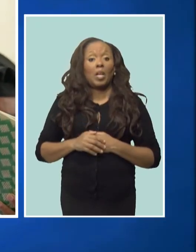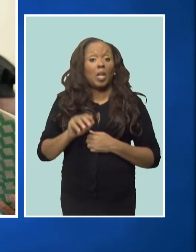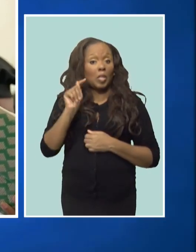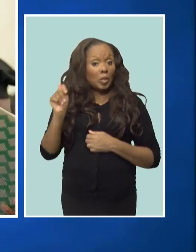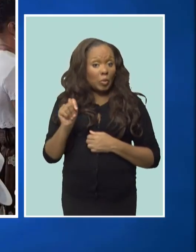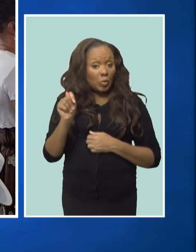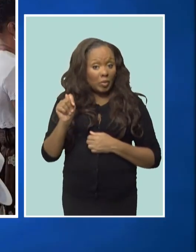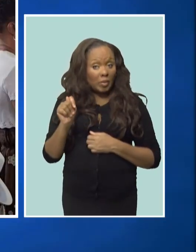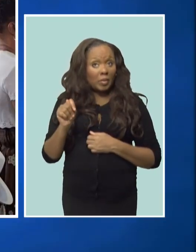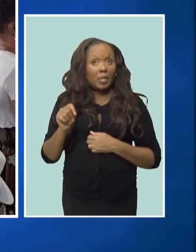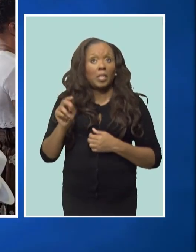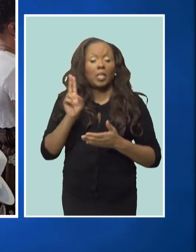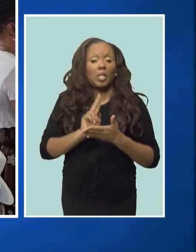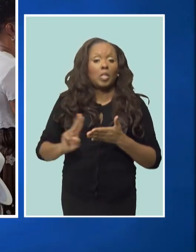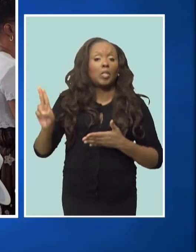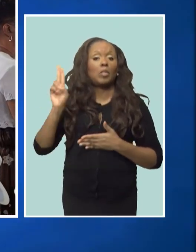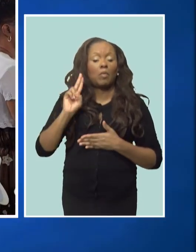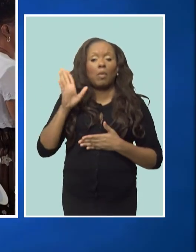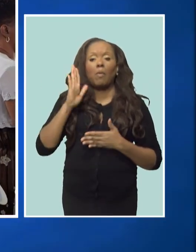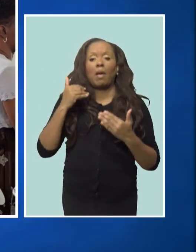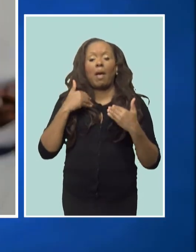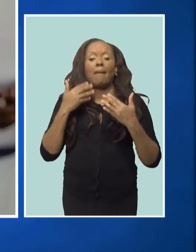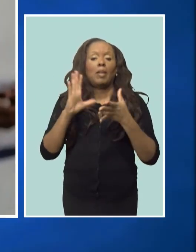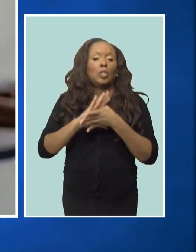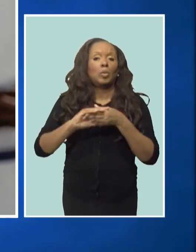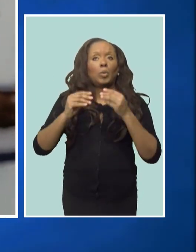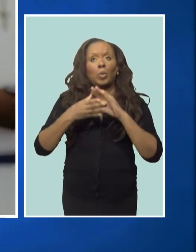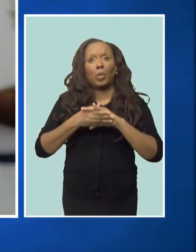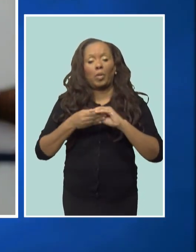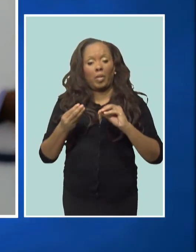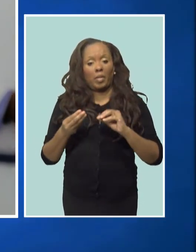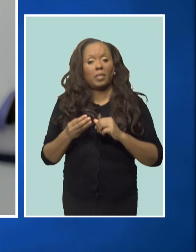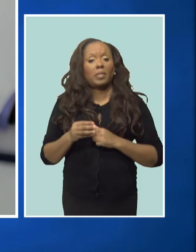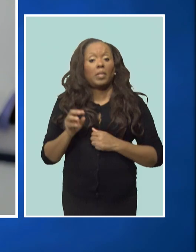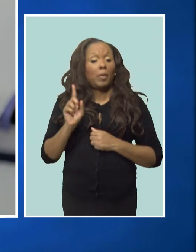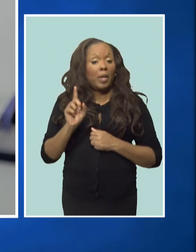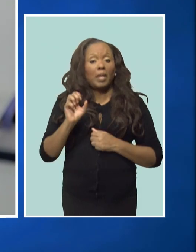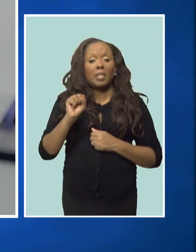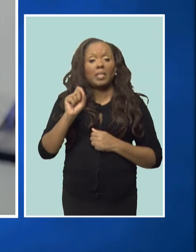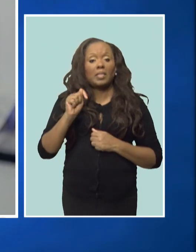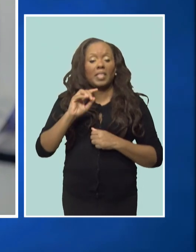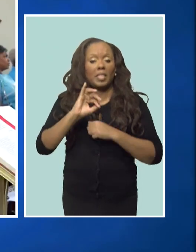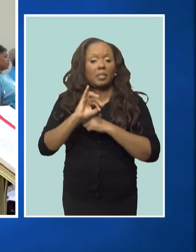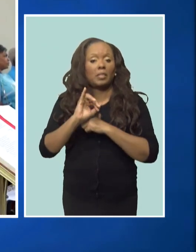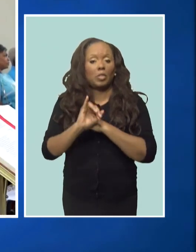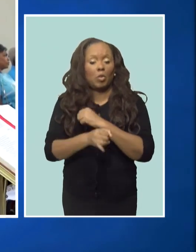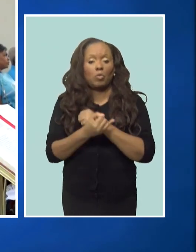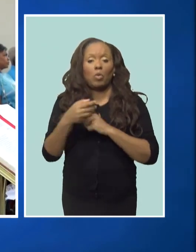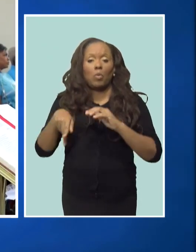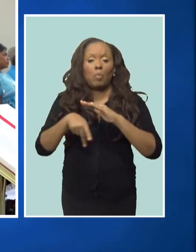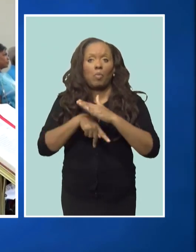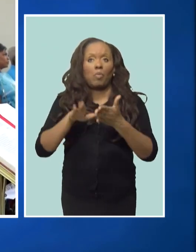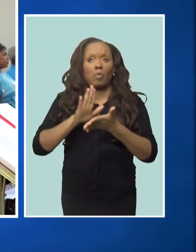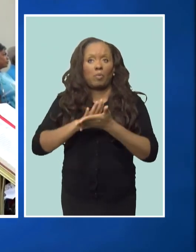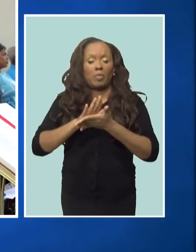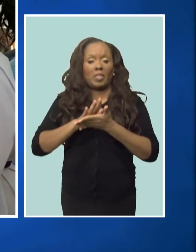University of the West Indies Standpipe Stories comes off at the St. Joseph Primary School. Rachel